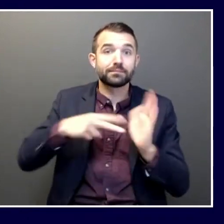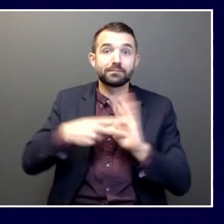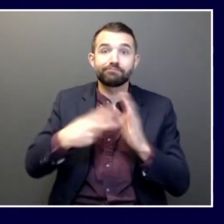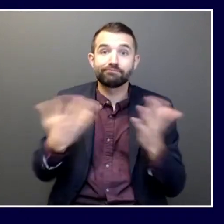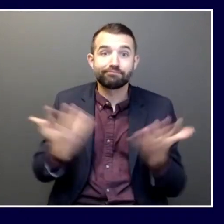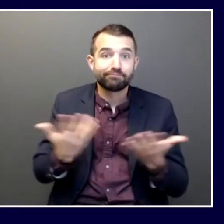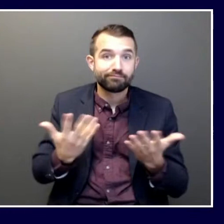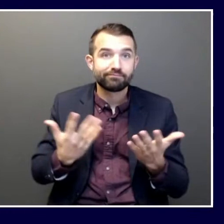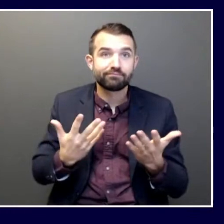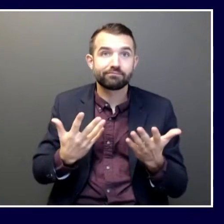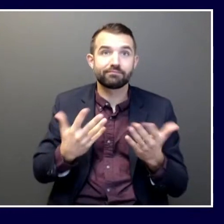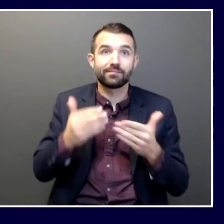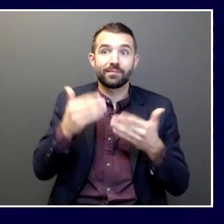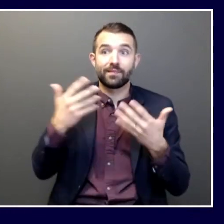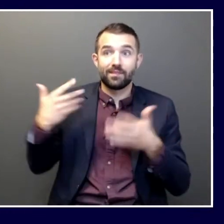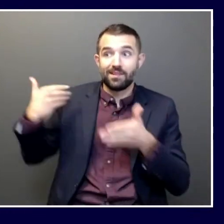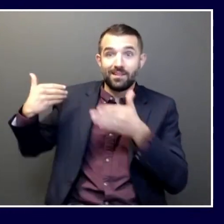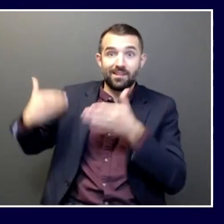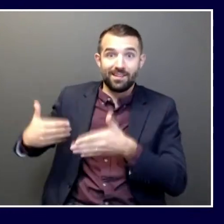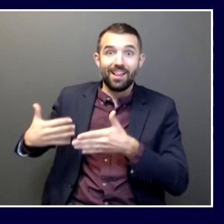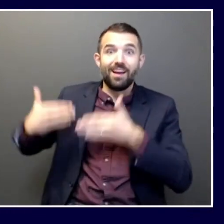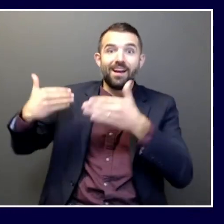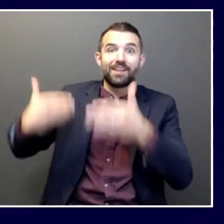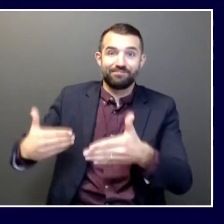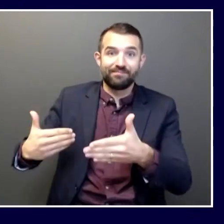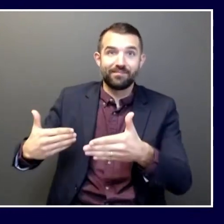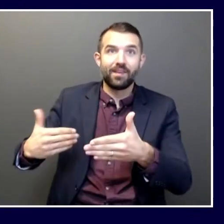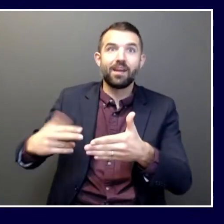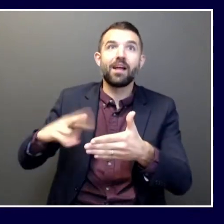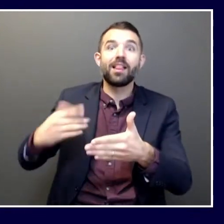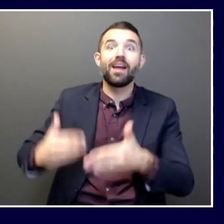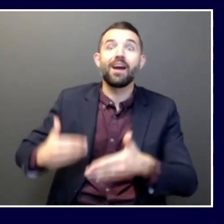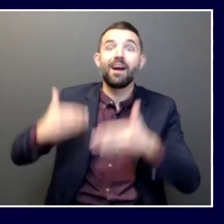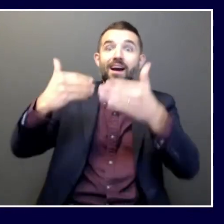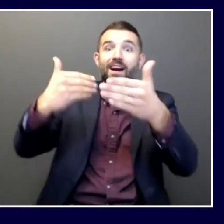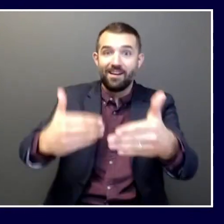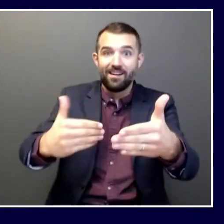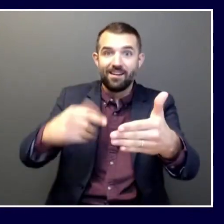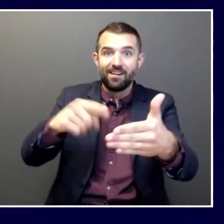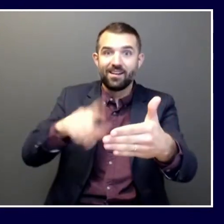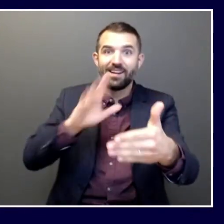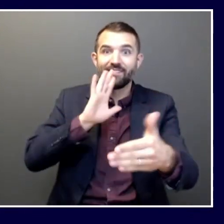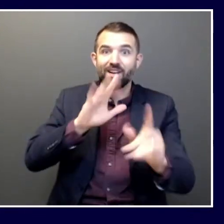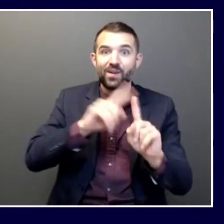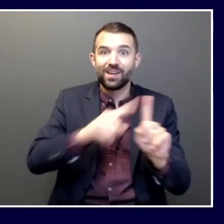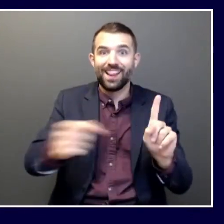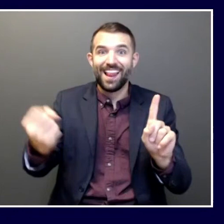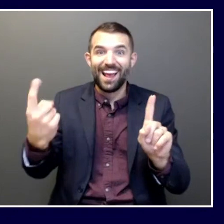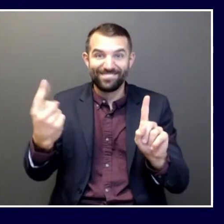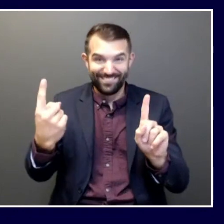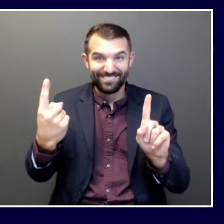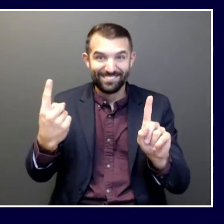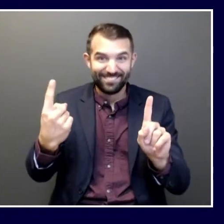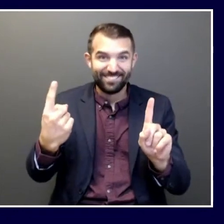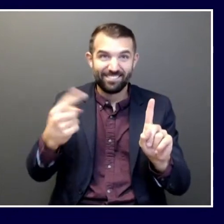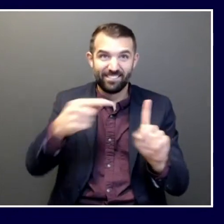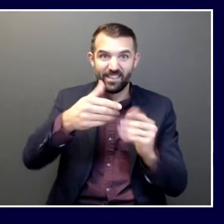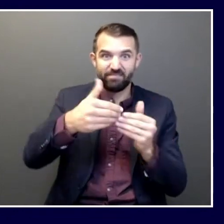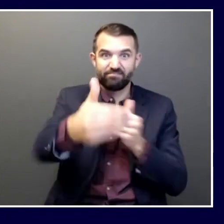vaccination, shots for children 5 to 11, we do so with the wind solidly at our back.